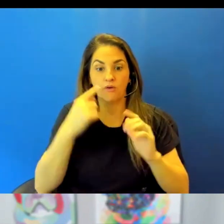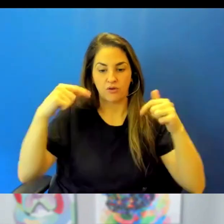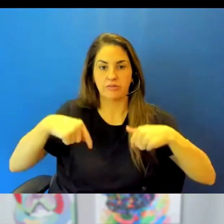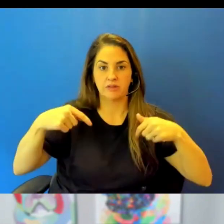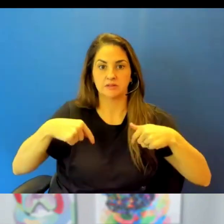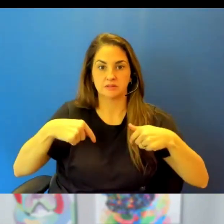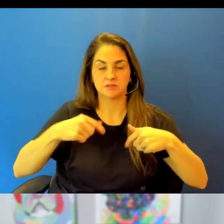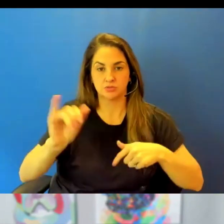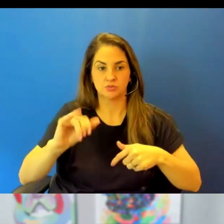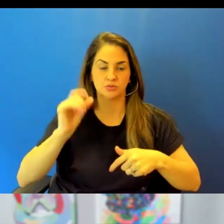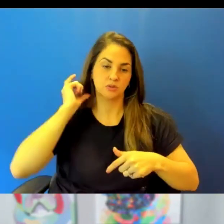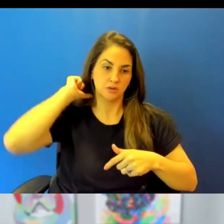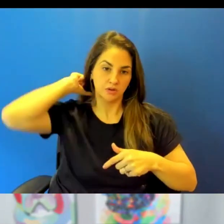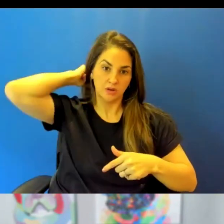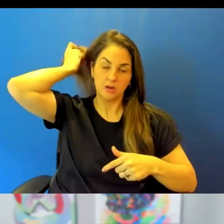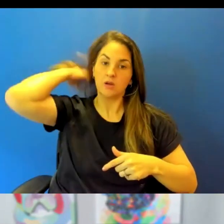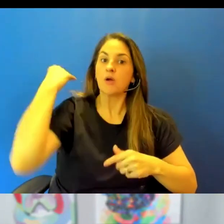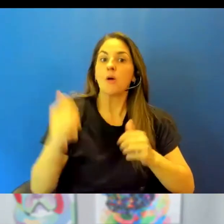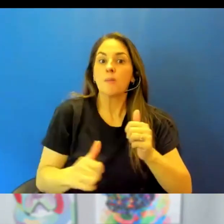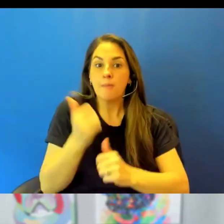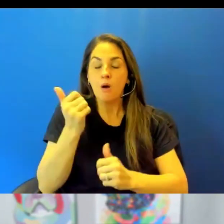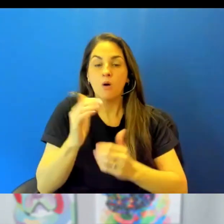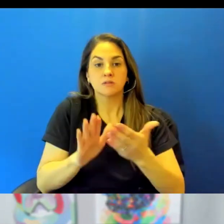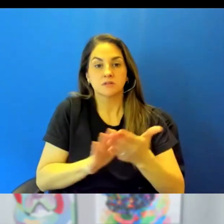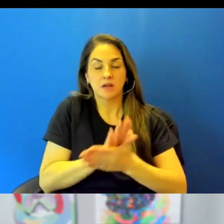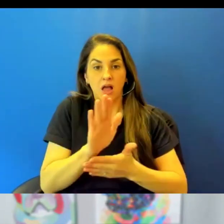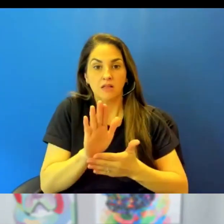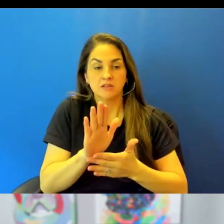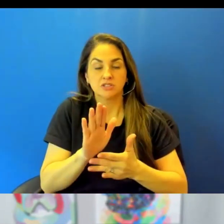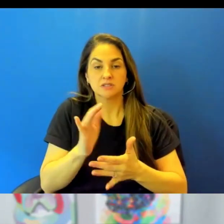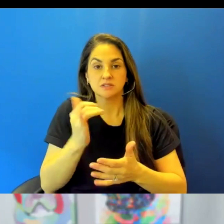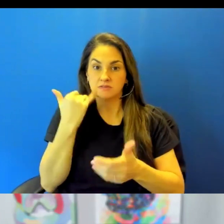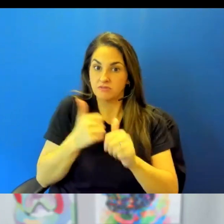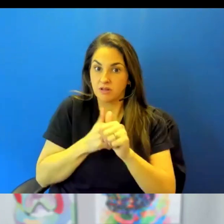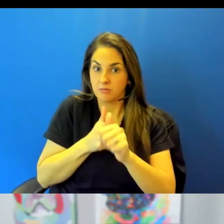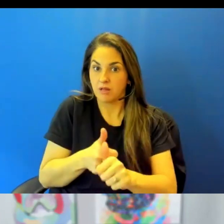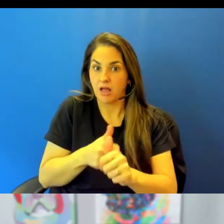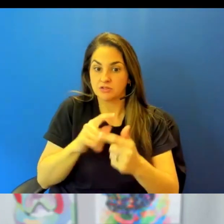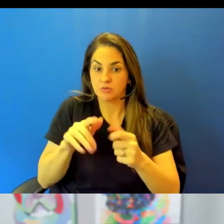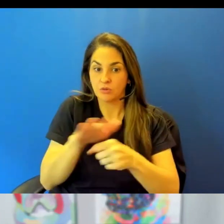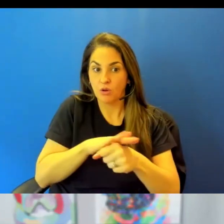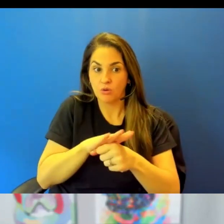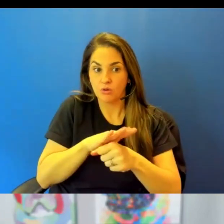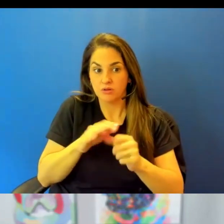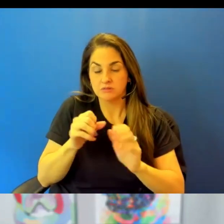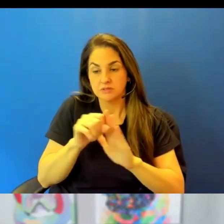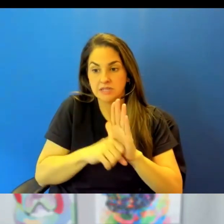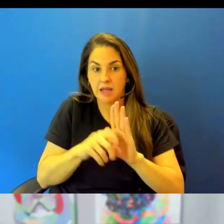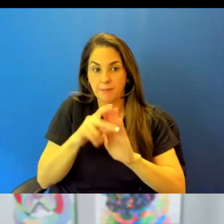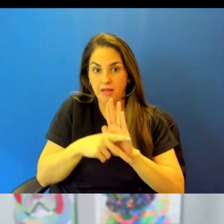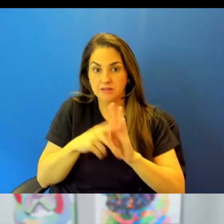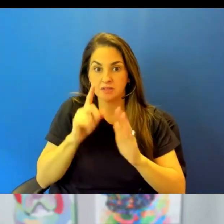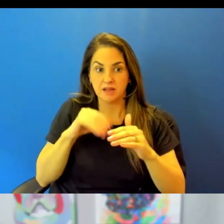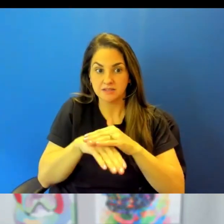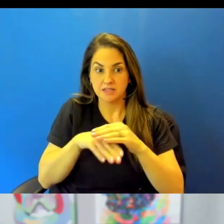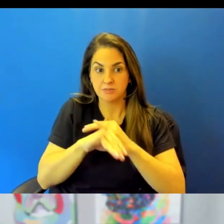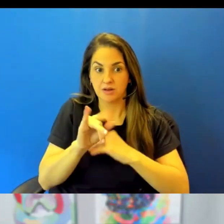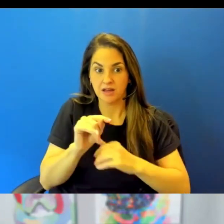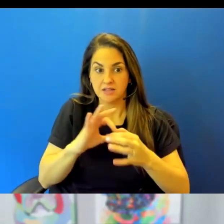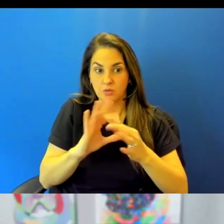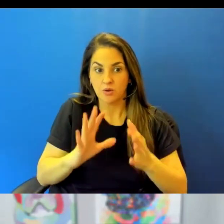work. Most of our colleges, to be in compliance with our local state policy of having an accessible IT